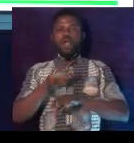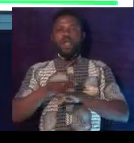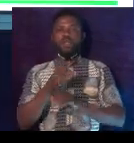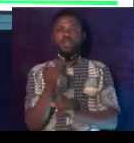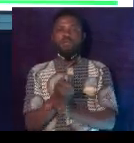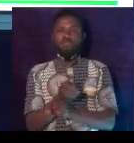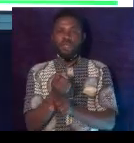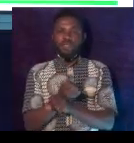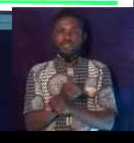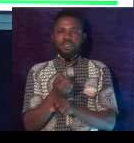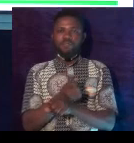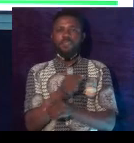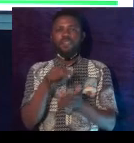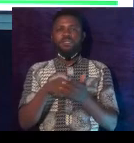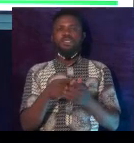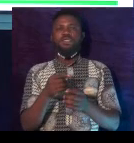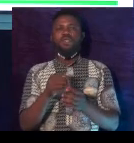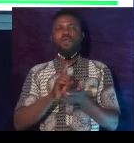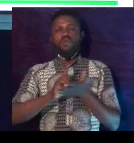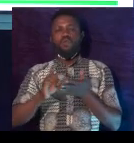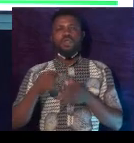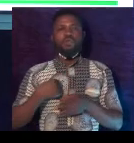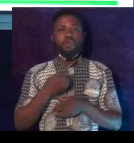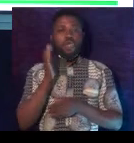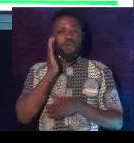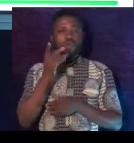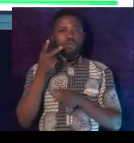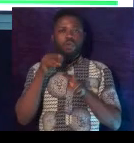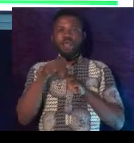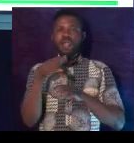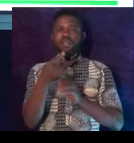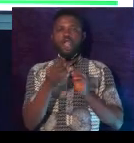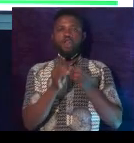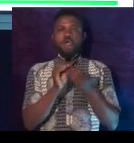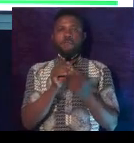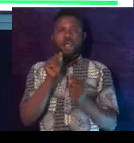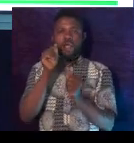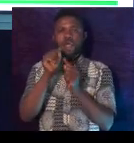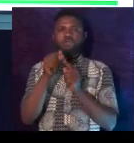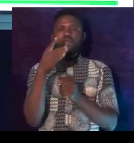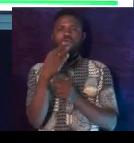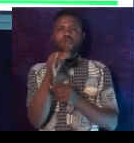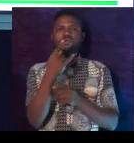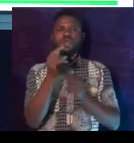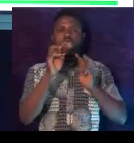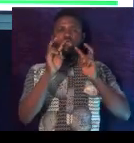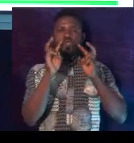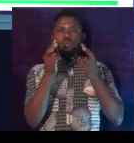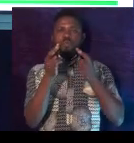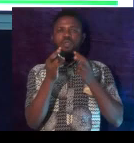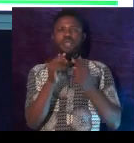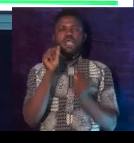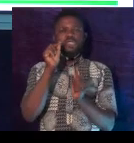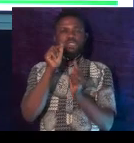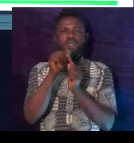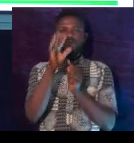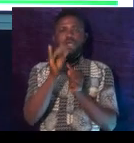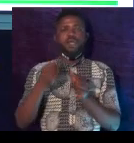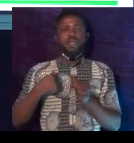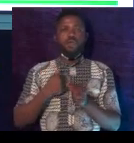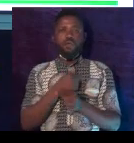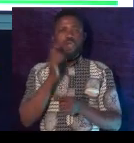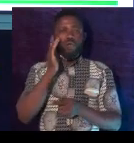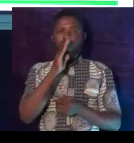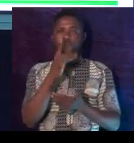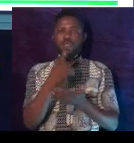work on statistics. This week, we will look at the number aspect of the topic.